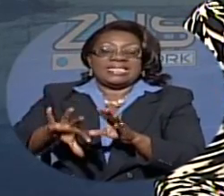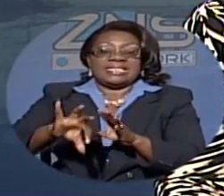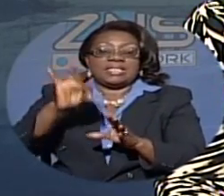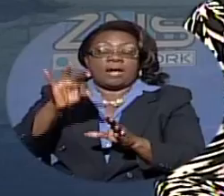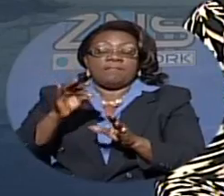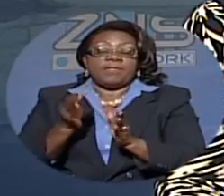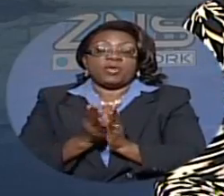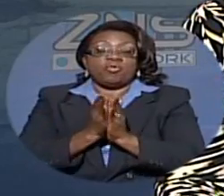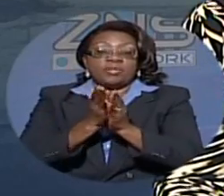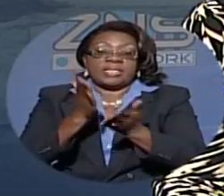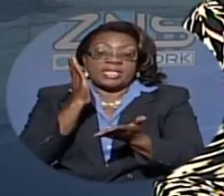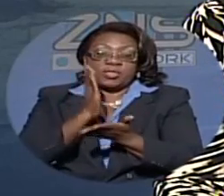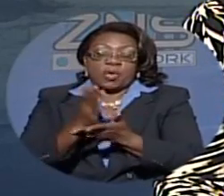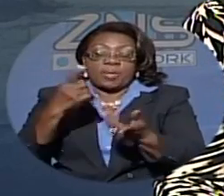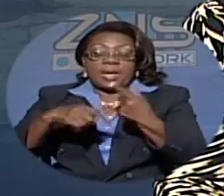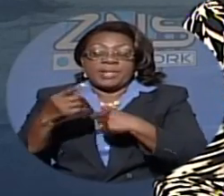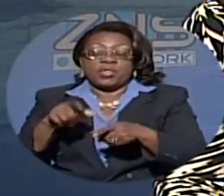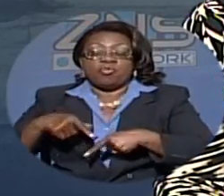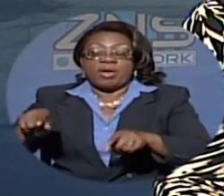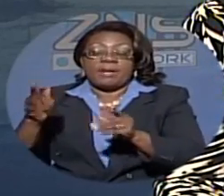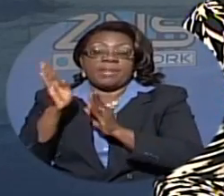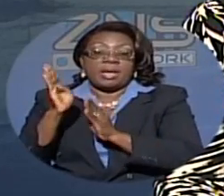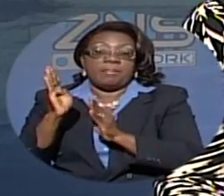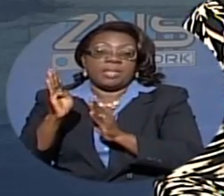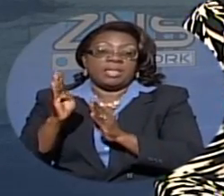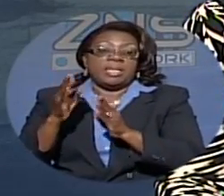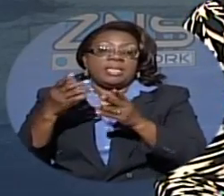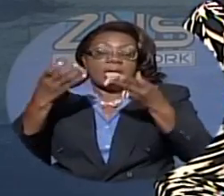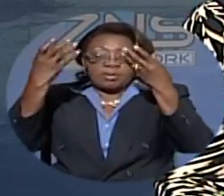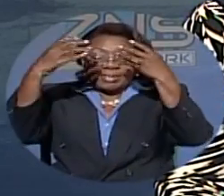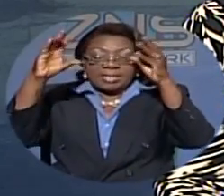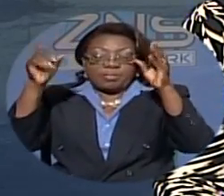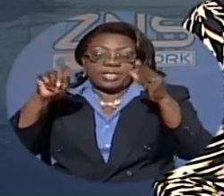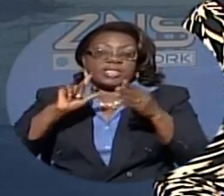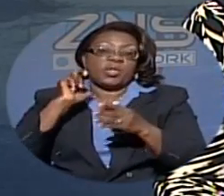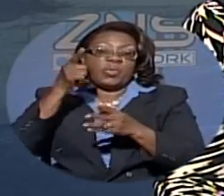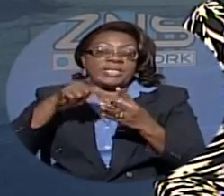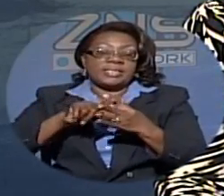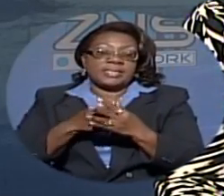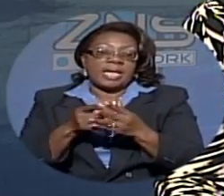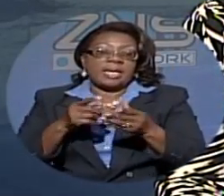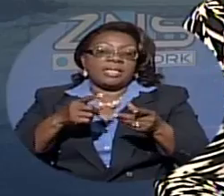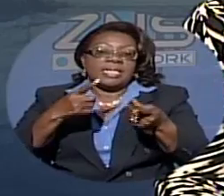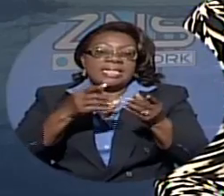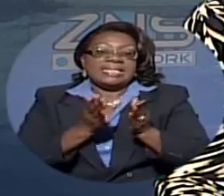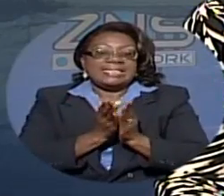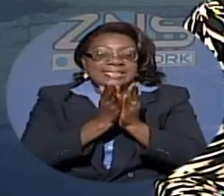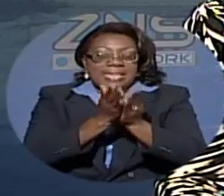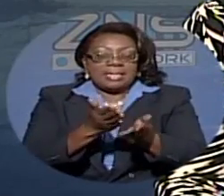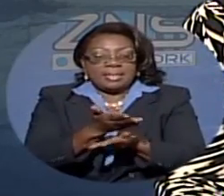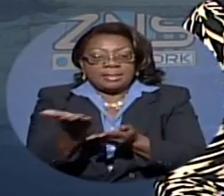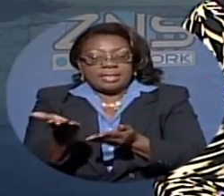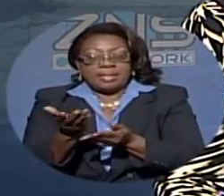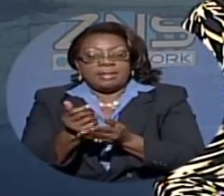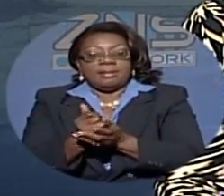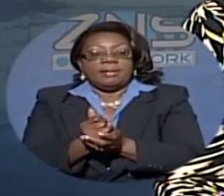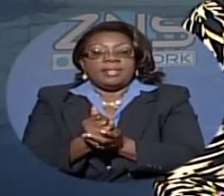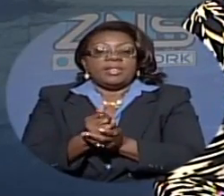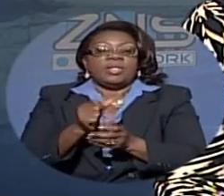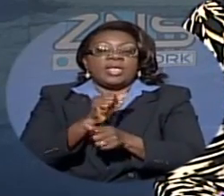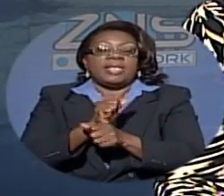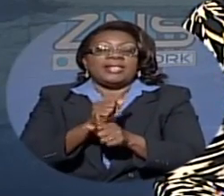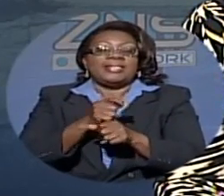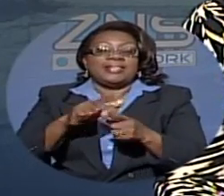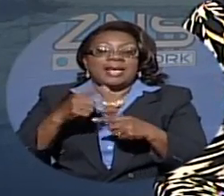sail every other day on an overnight cruise to Freeport from Florida. As Shakara Russell tells us, operators are already boasting of